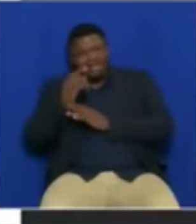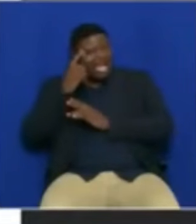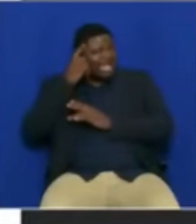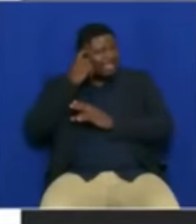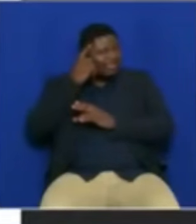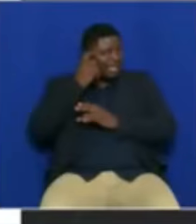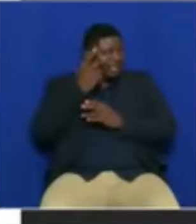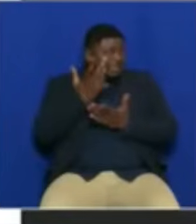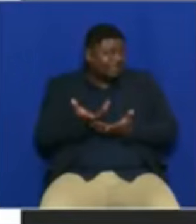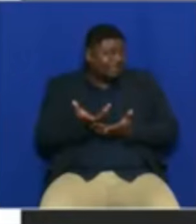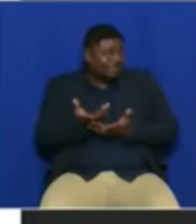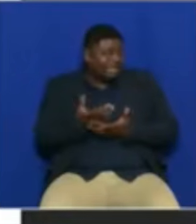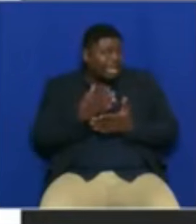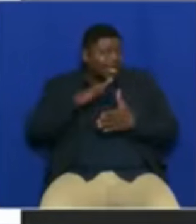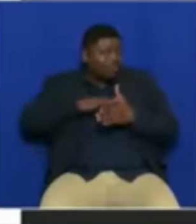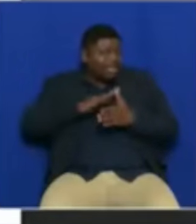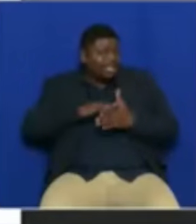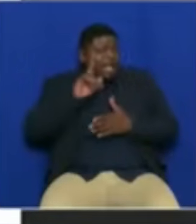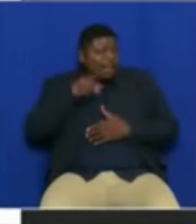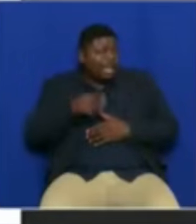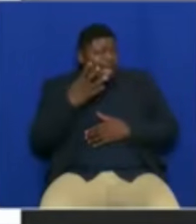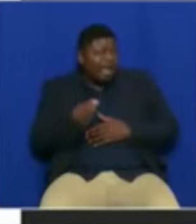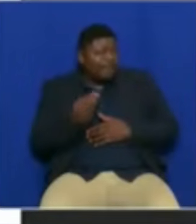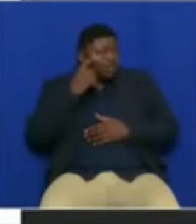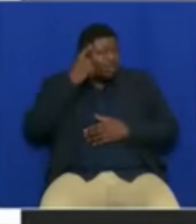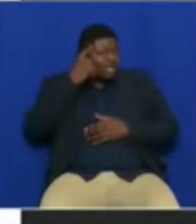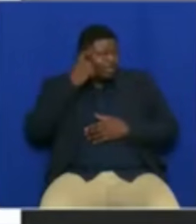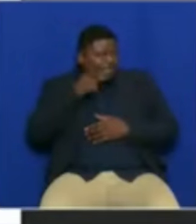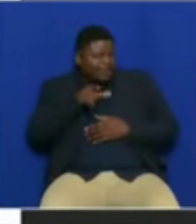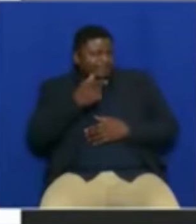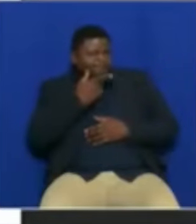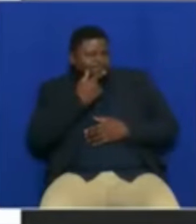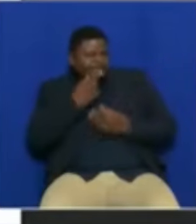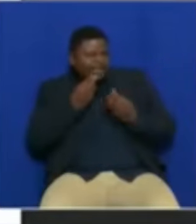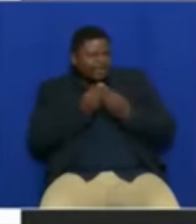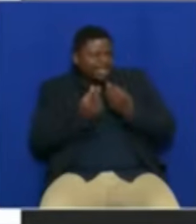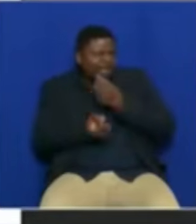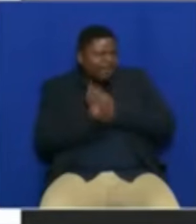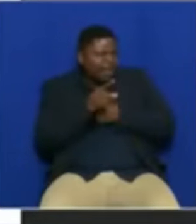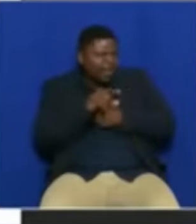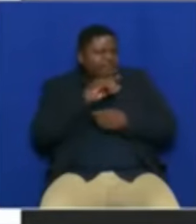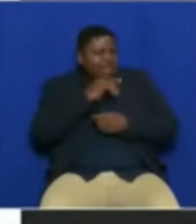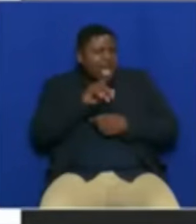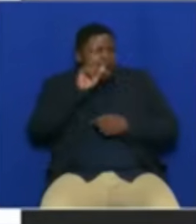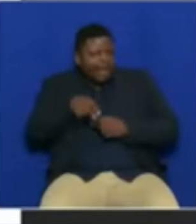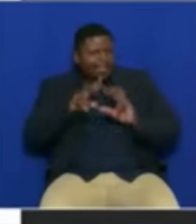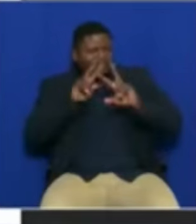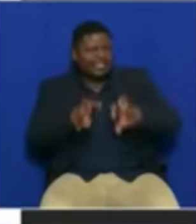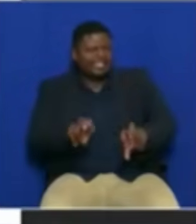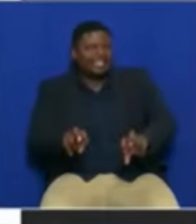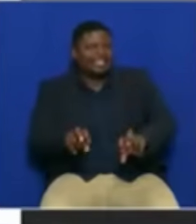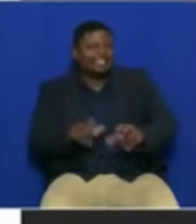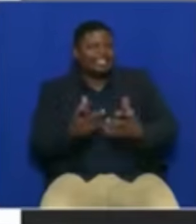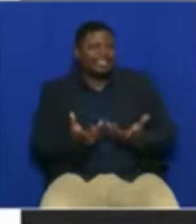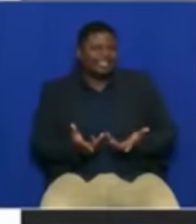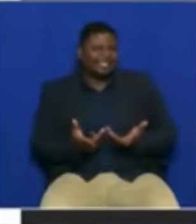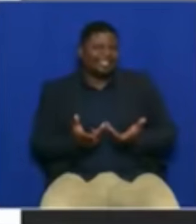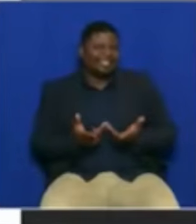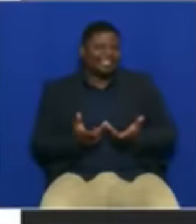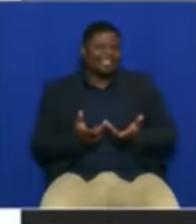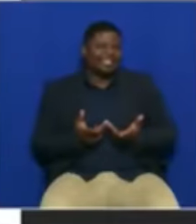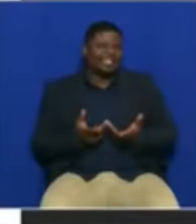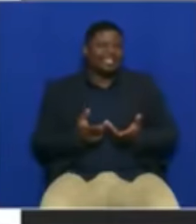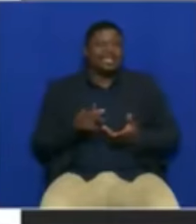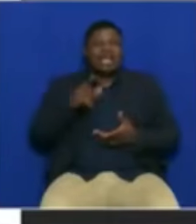Was that the basis? Of the further investigations Yes. that's been Let conducted. me let me call them the additional